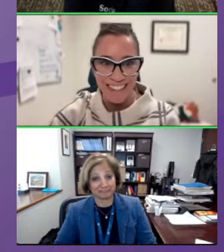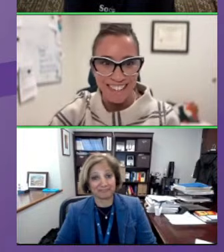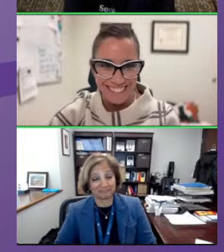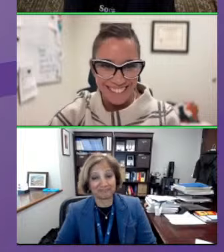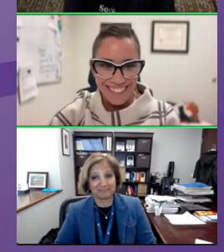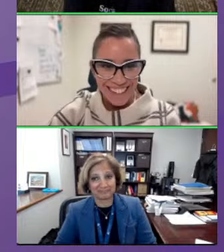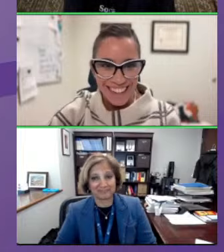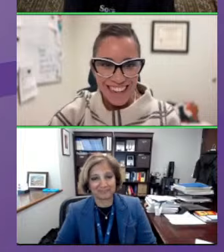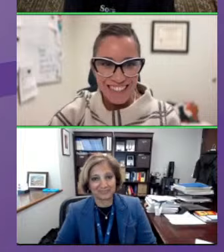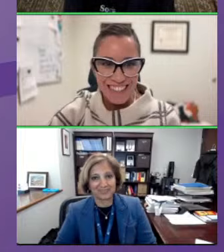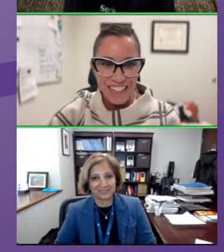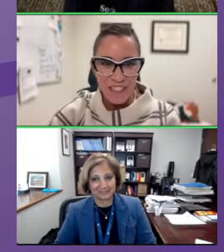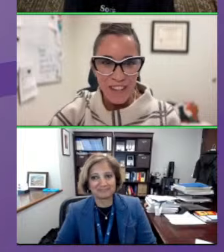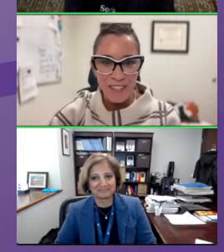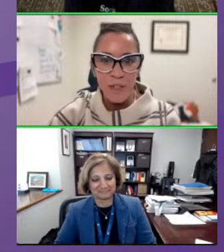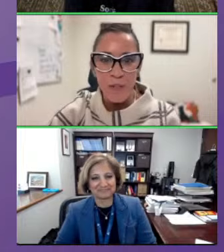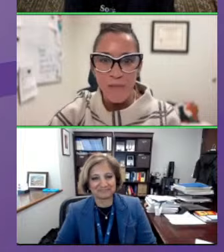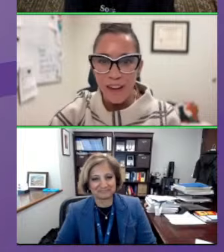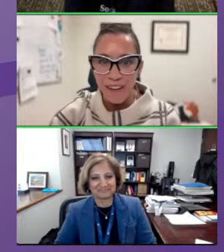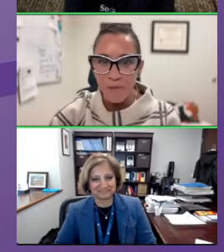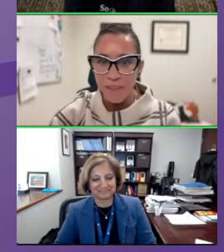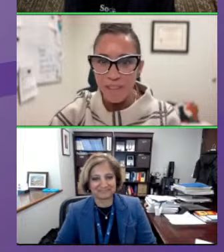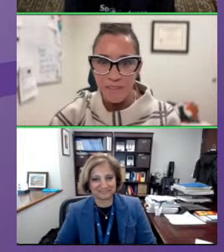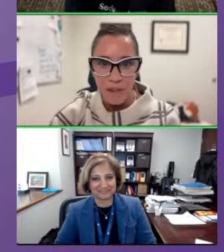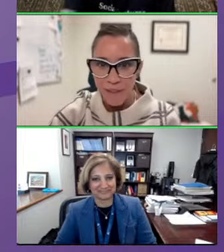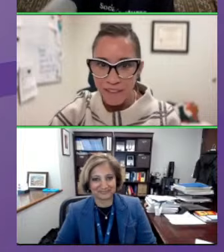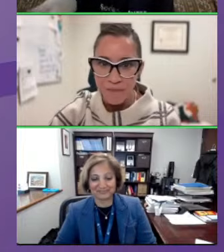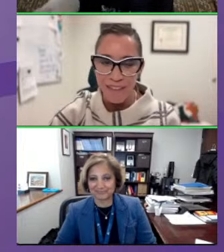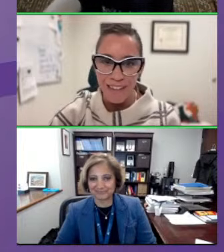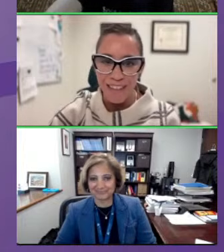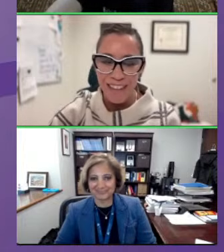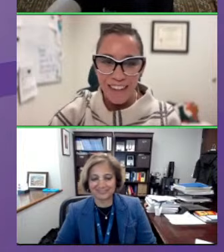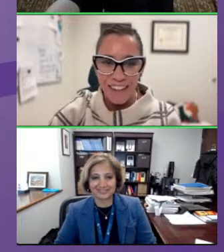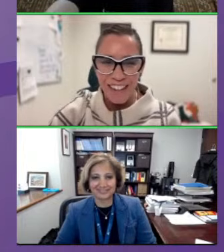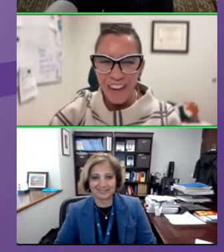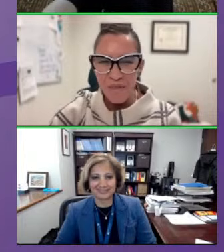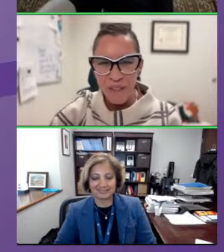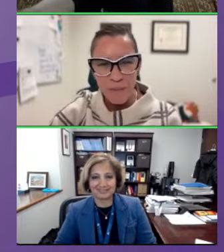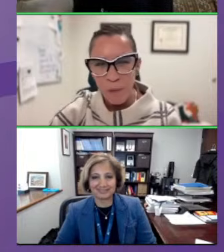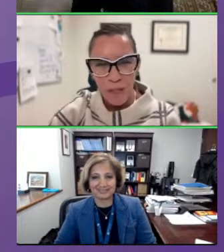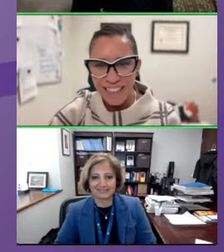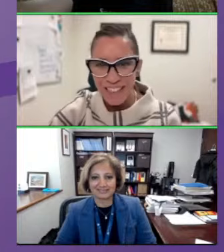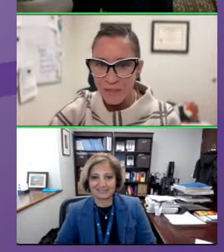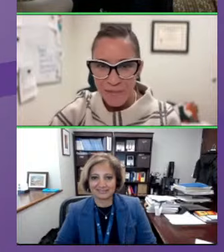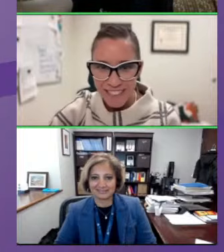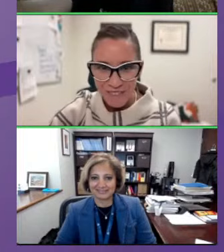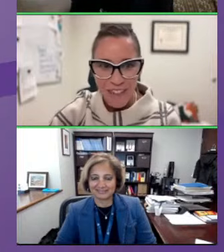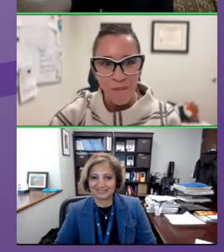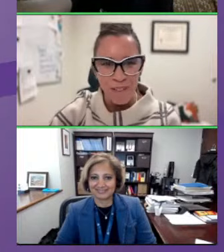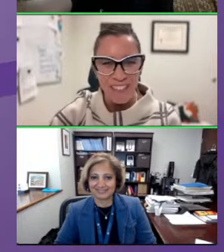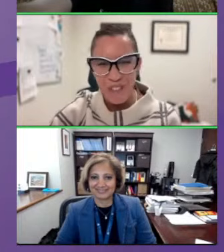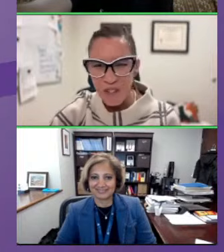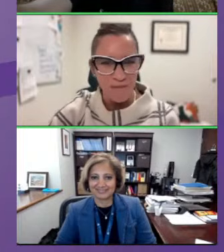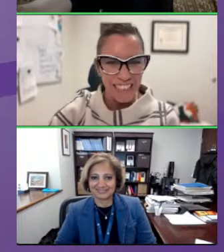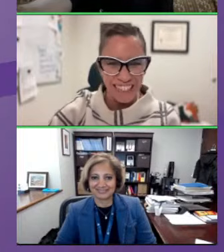pandemic. And it's not a term that we're familiar with. And it's poorly descriptive, right?